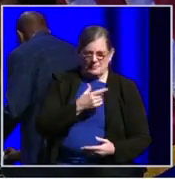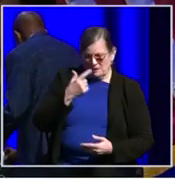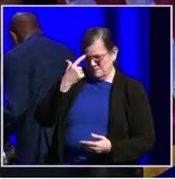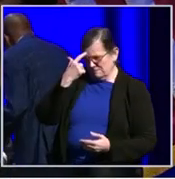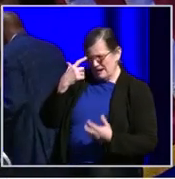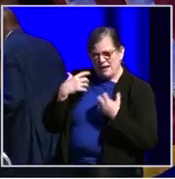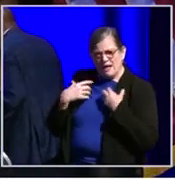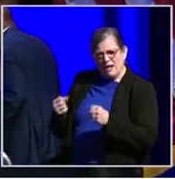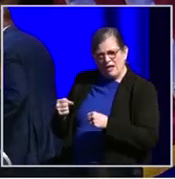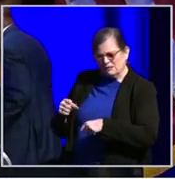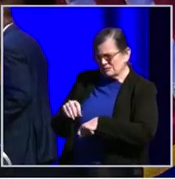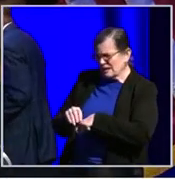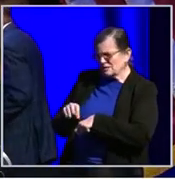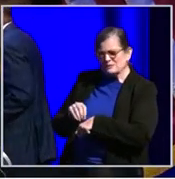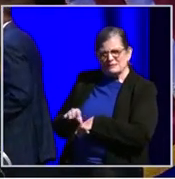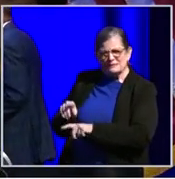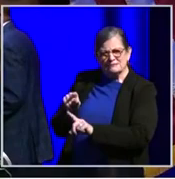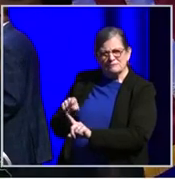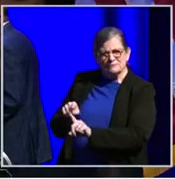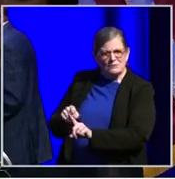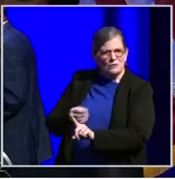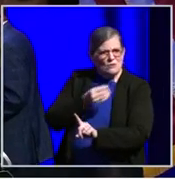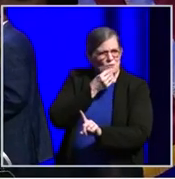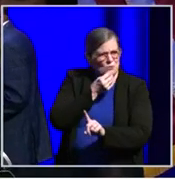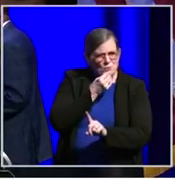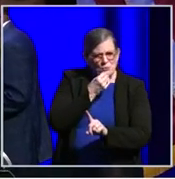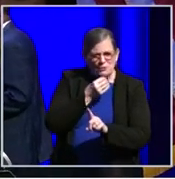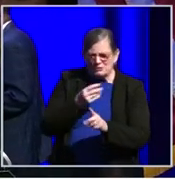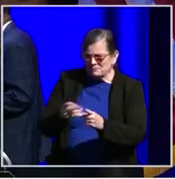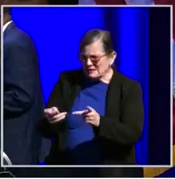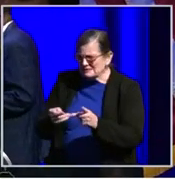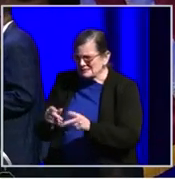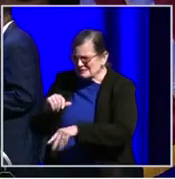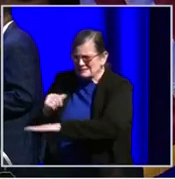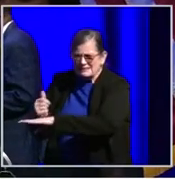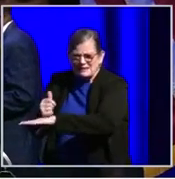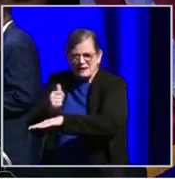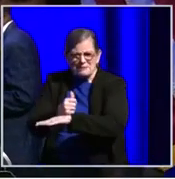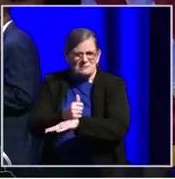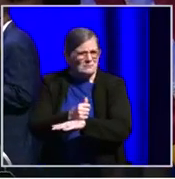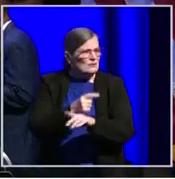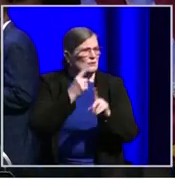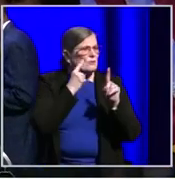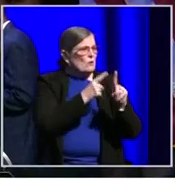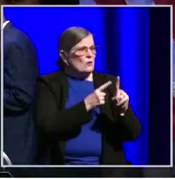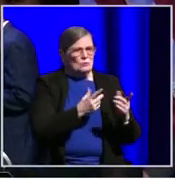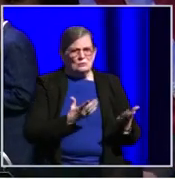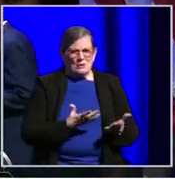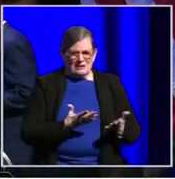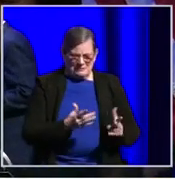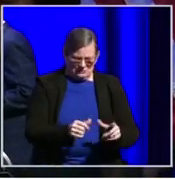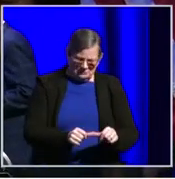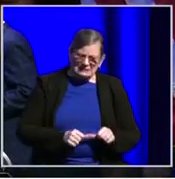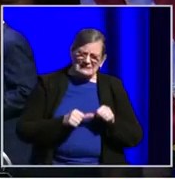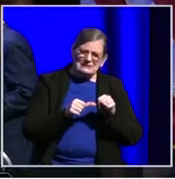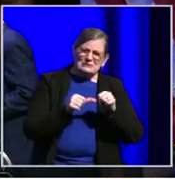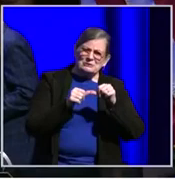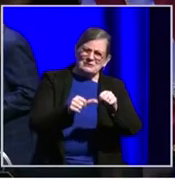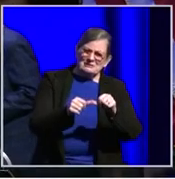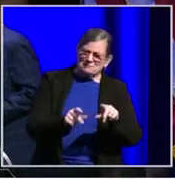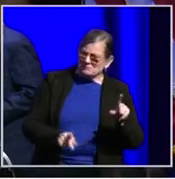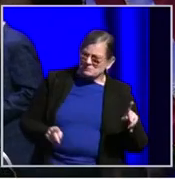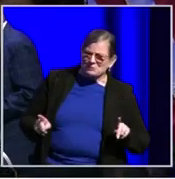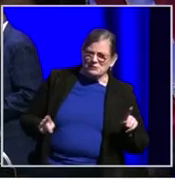and structured and safe places during and out of school are all critical in making sure young people grow up